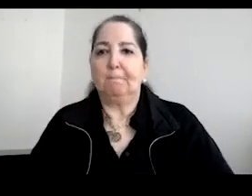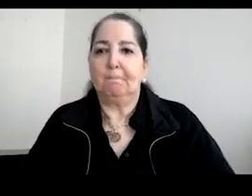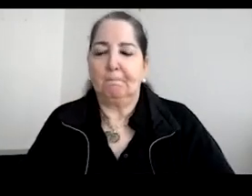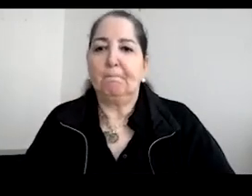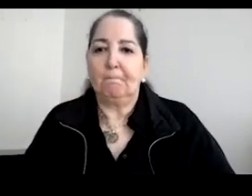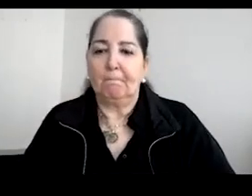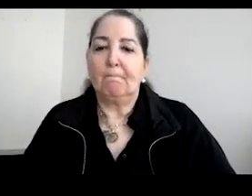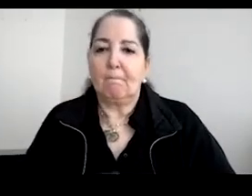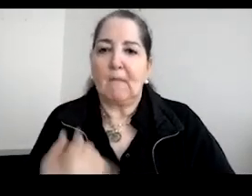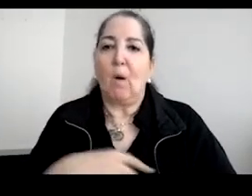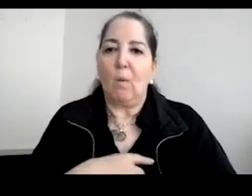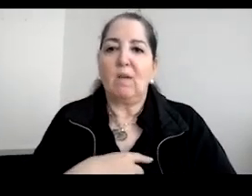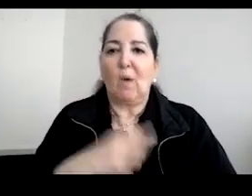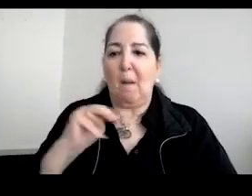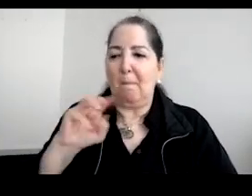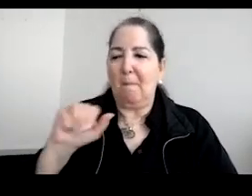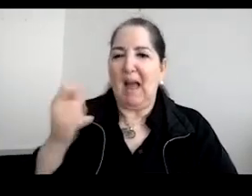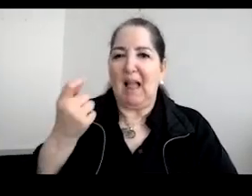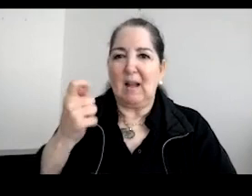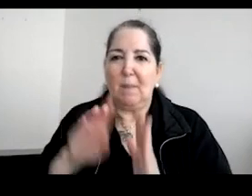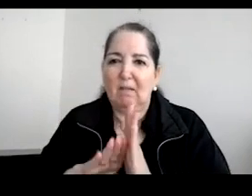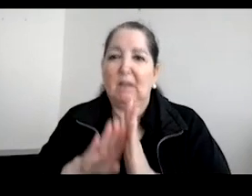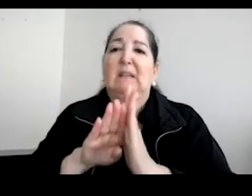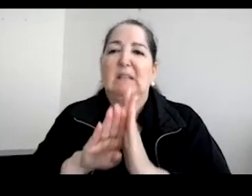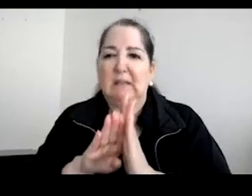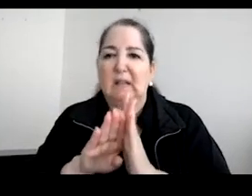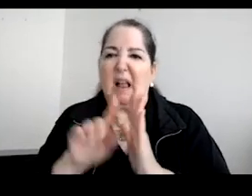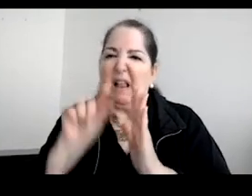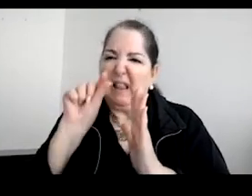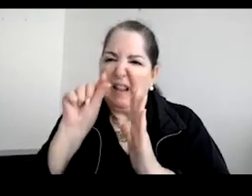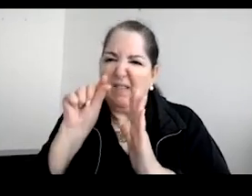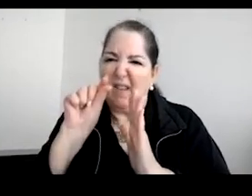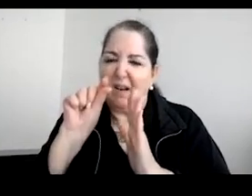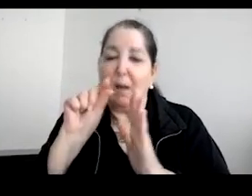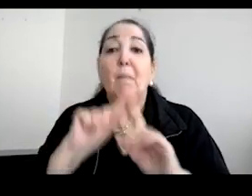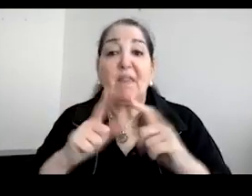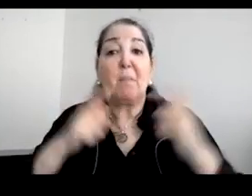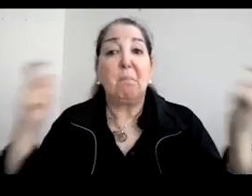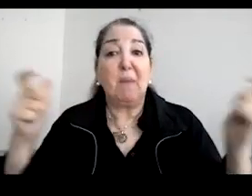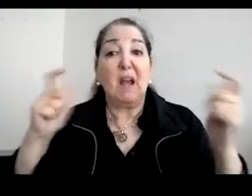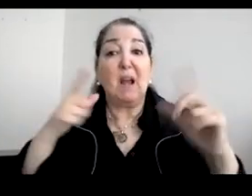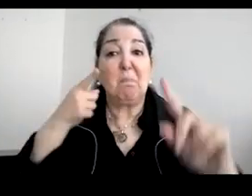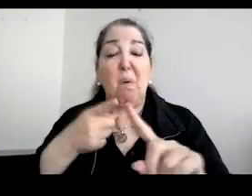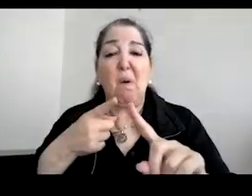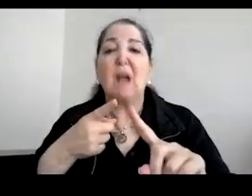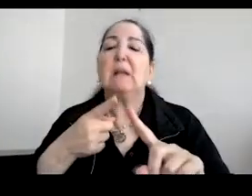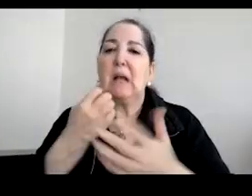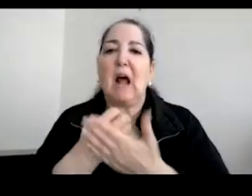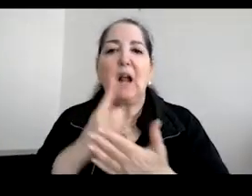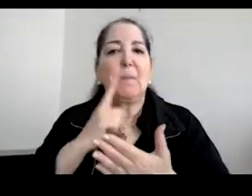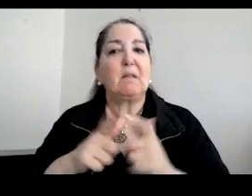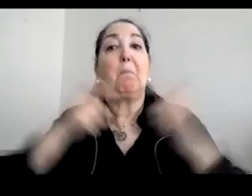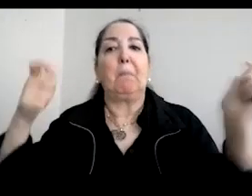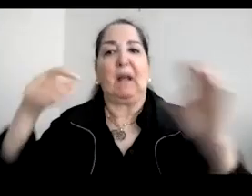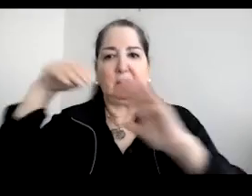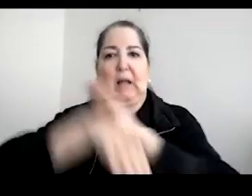big picture here is that the economy is in a massive hole, and it's going to take a lot. It's going to take a lot of months of historic levels